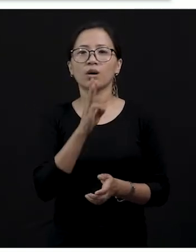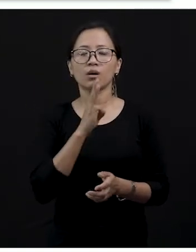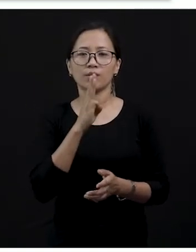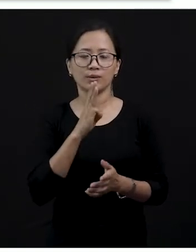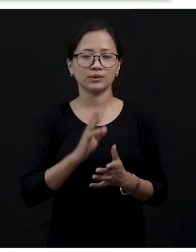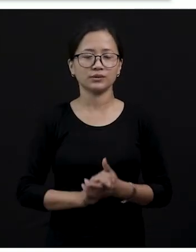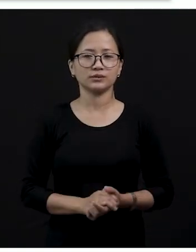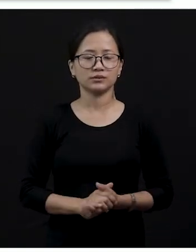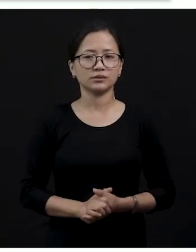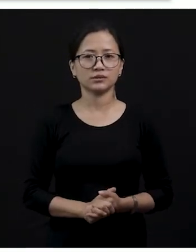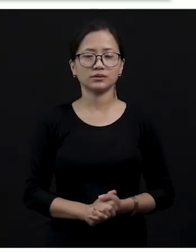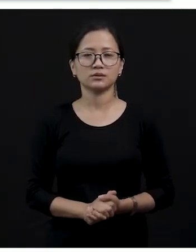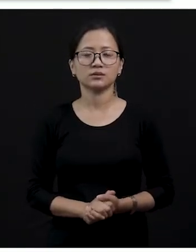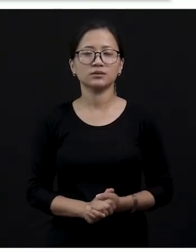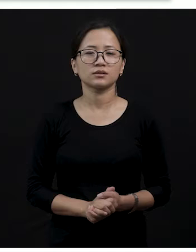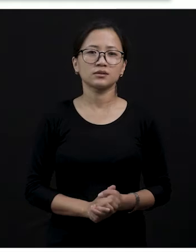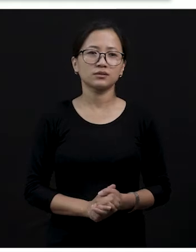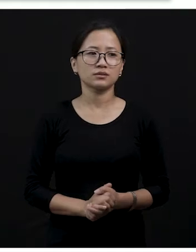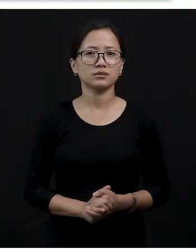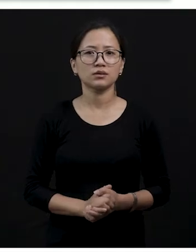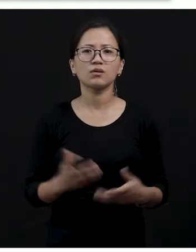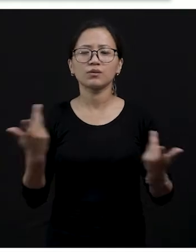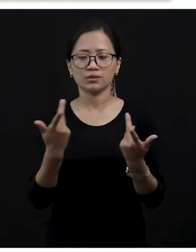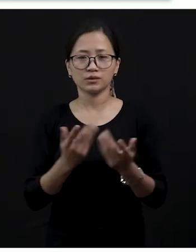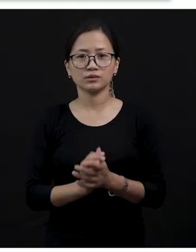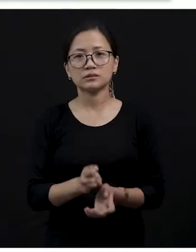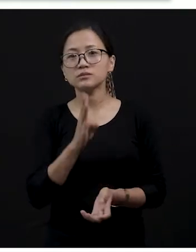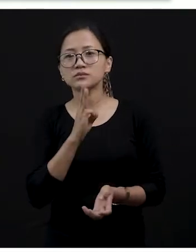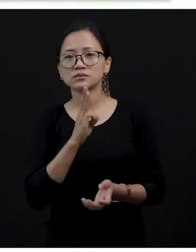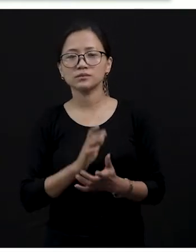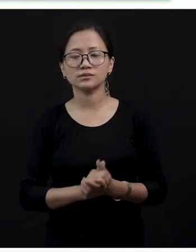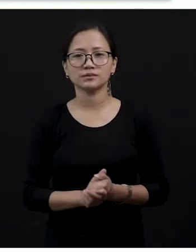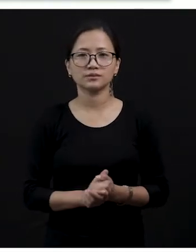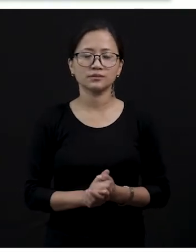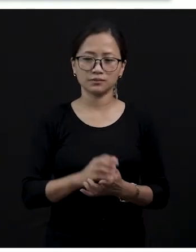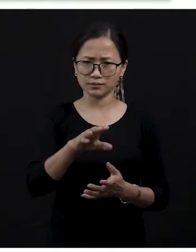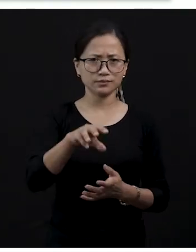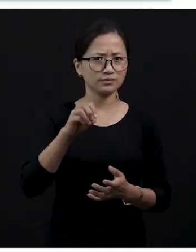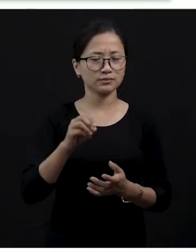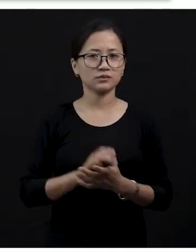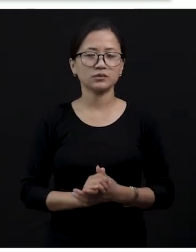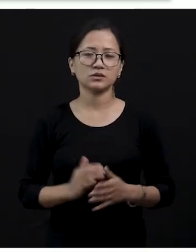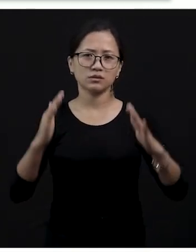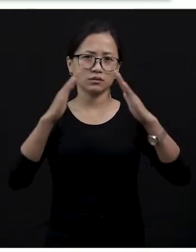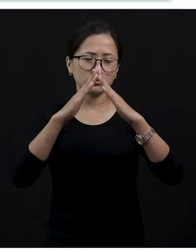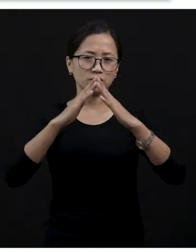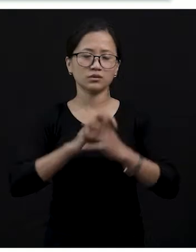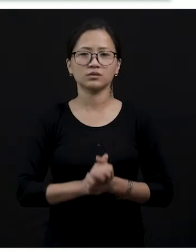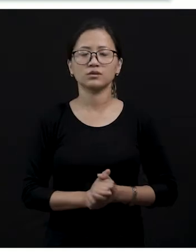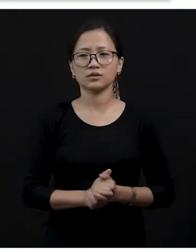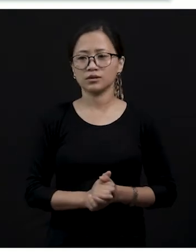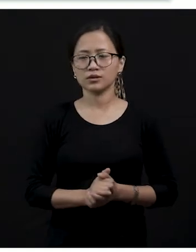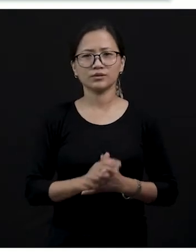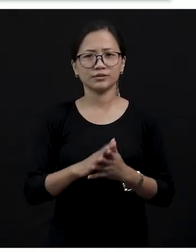talk about water. All right. Where do we get water? Students at home, you have